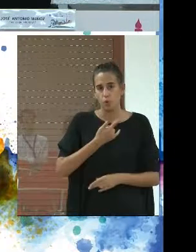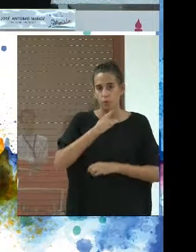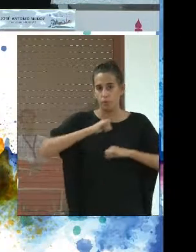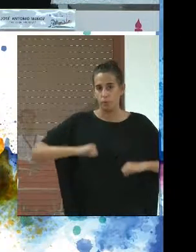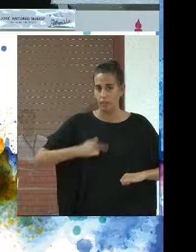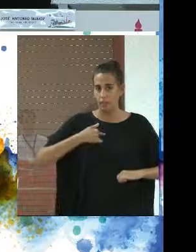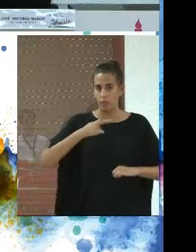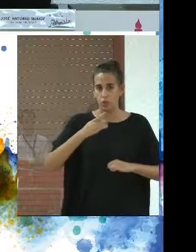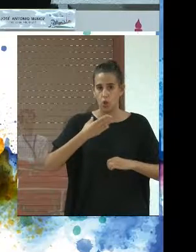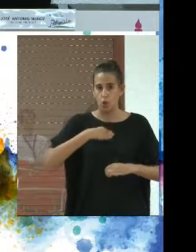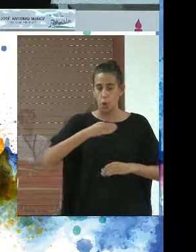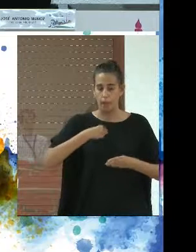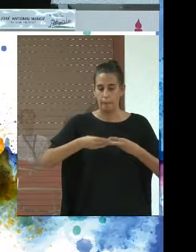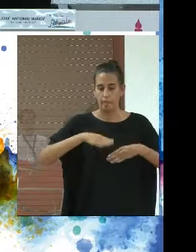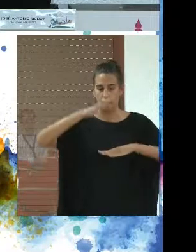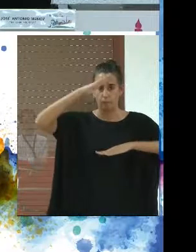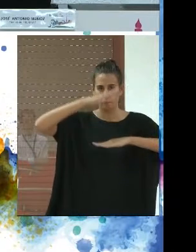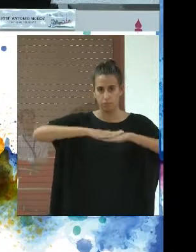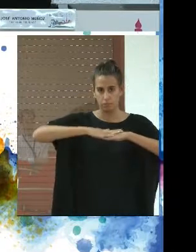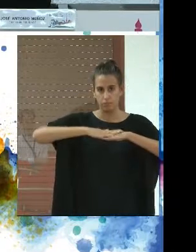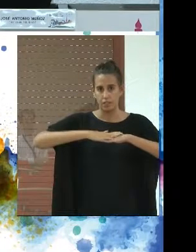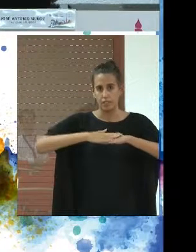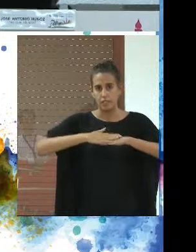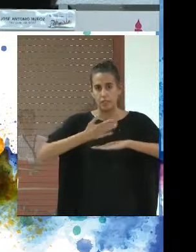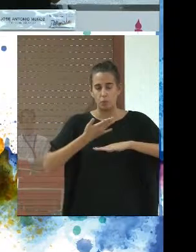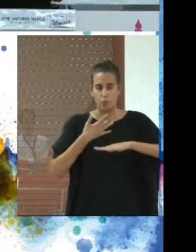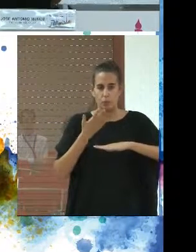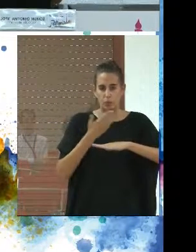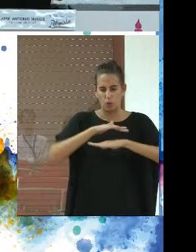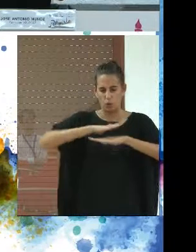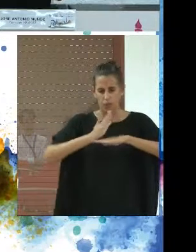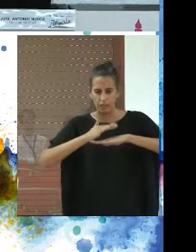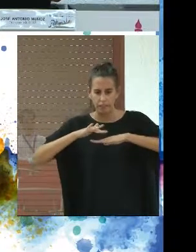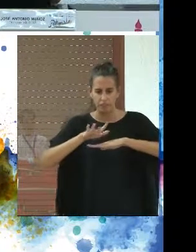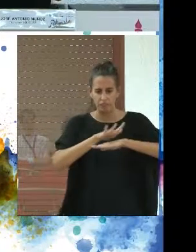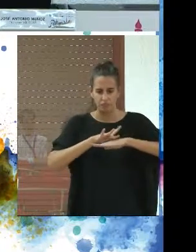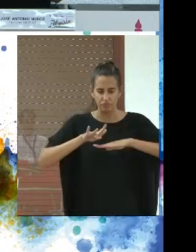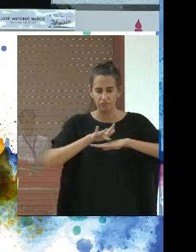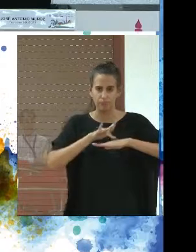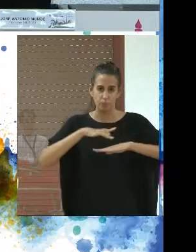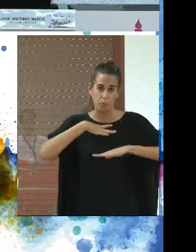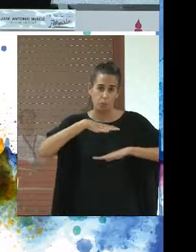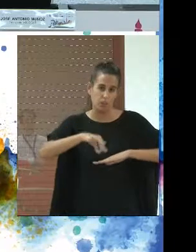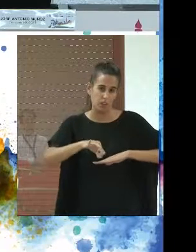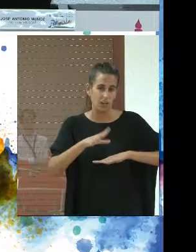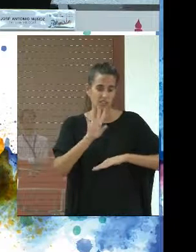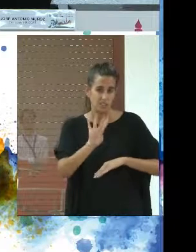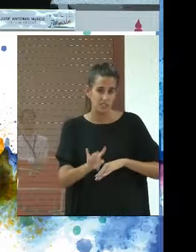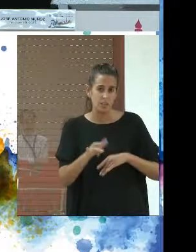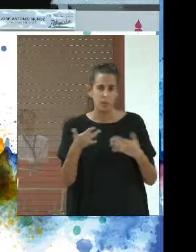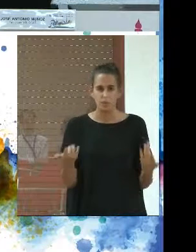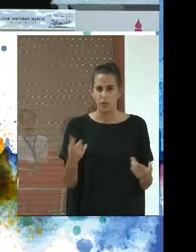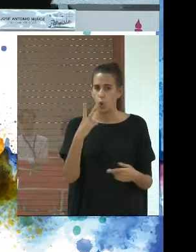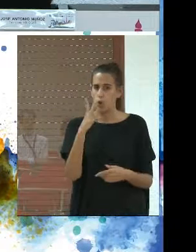a thermoconformal technique, we could come up with figures that the students